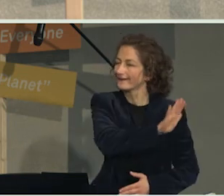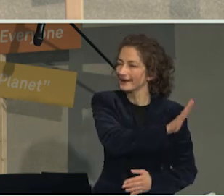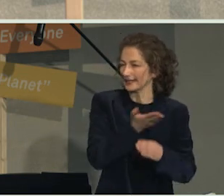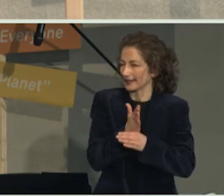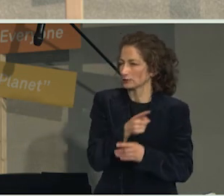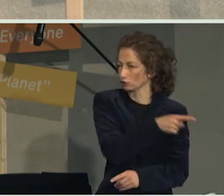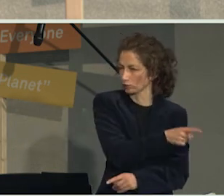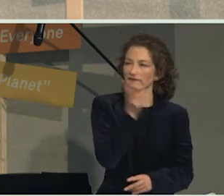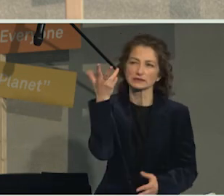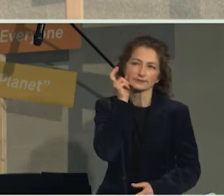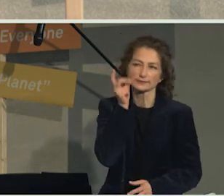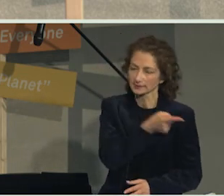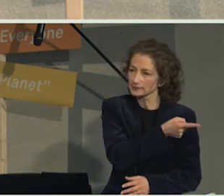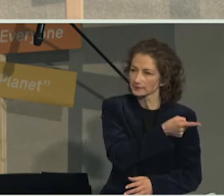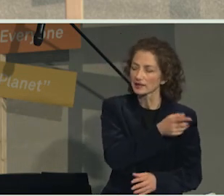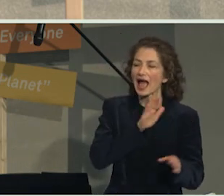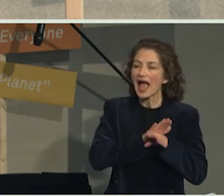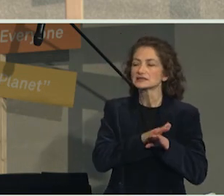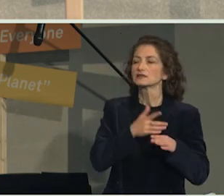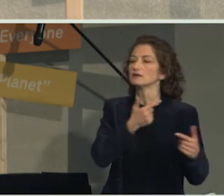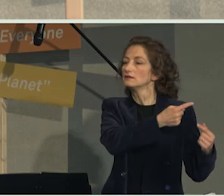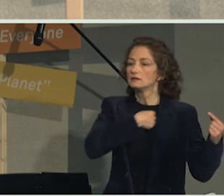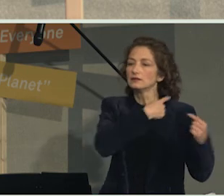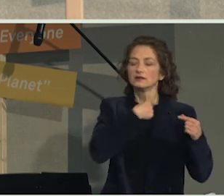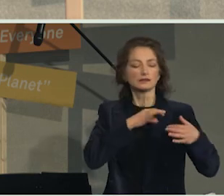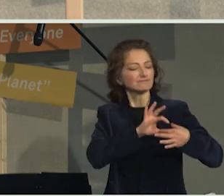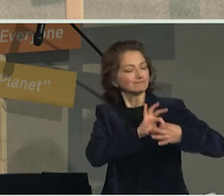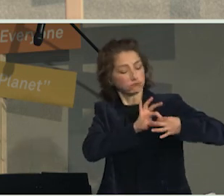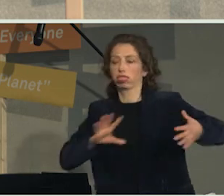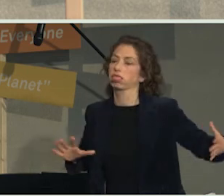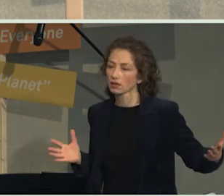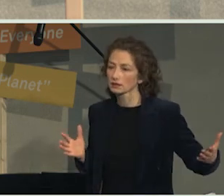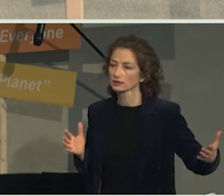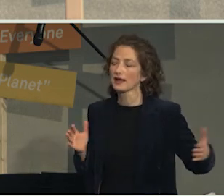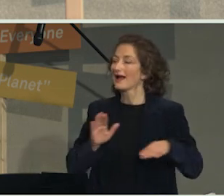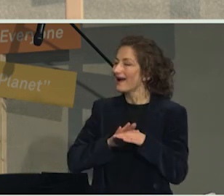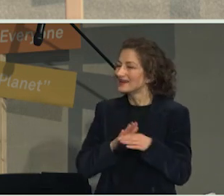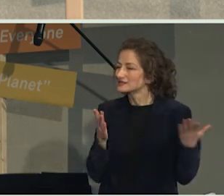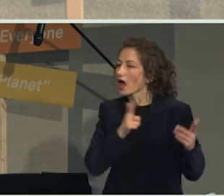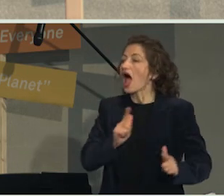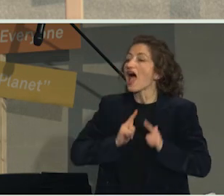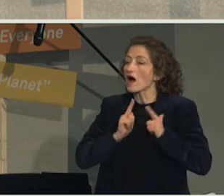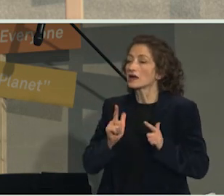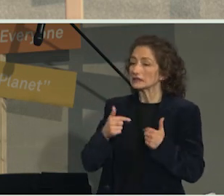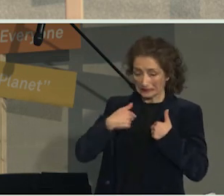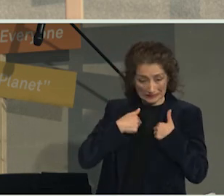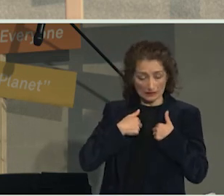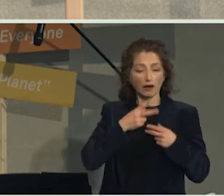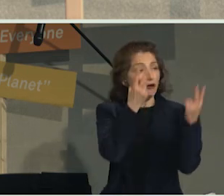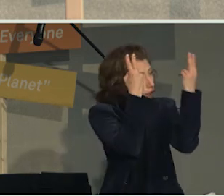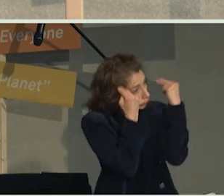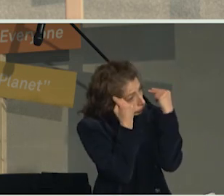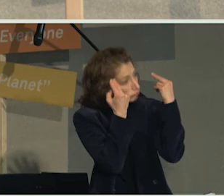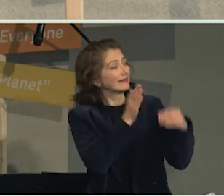pack extinguished any commitment that they had to me. What was worse was that they expected me to continue to hew to their reading